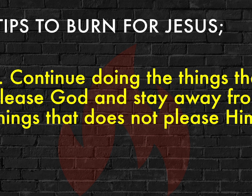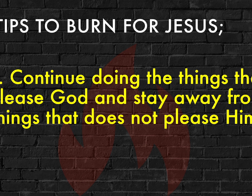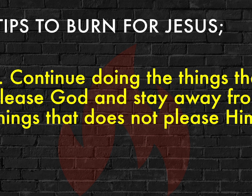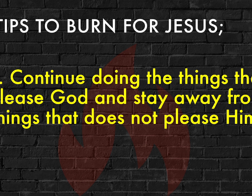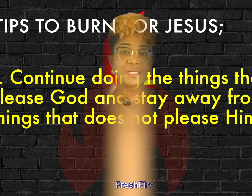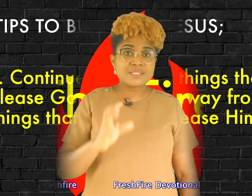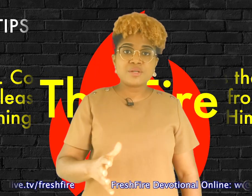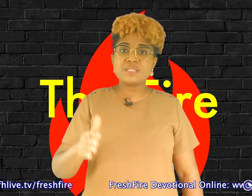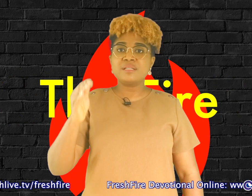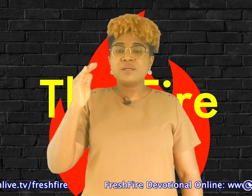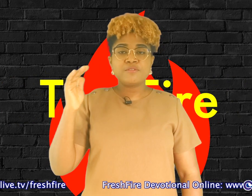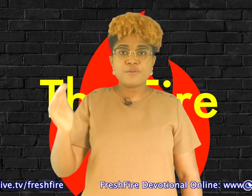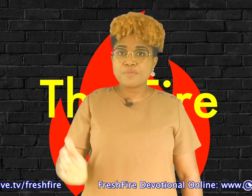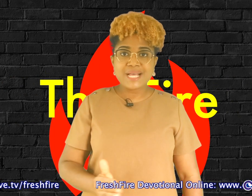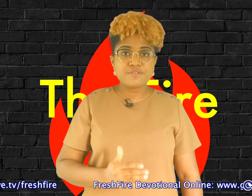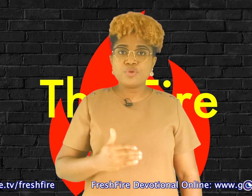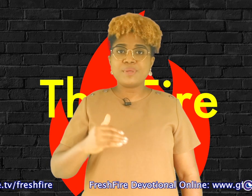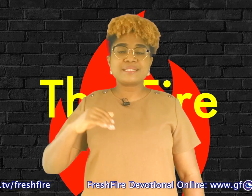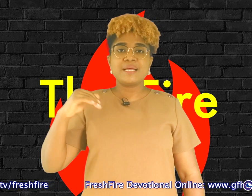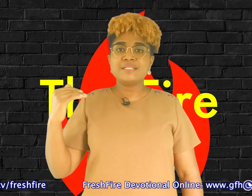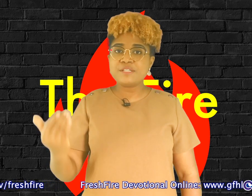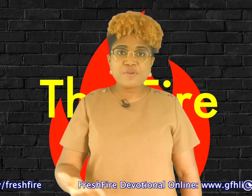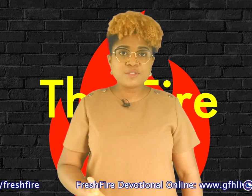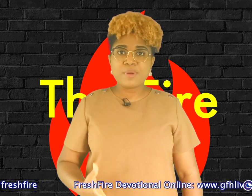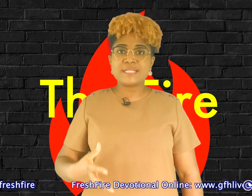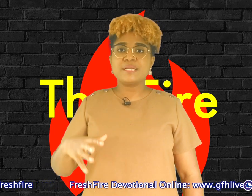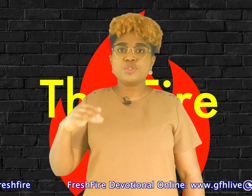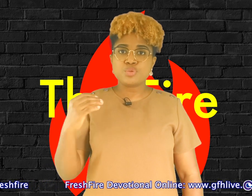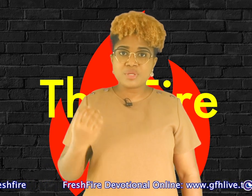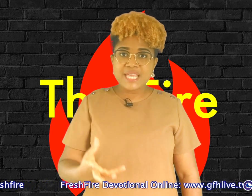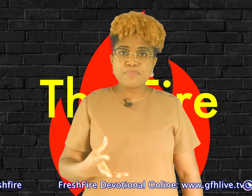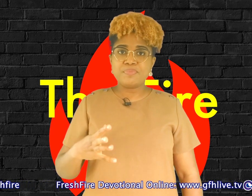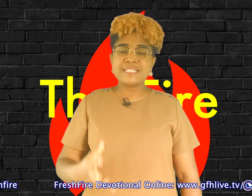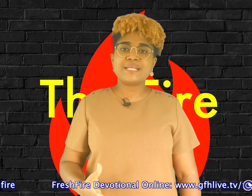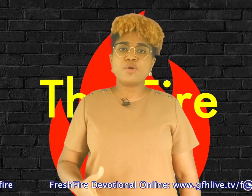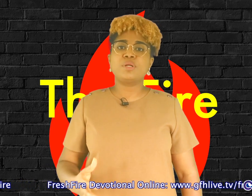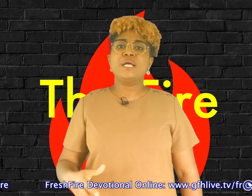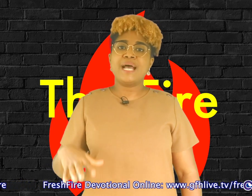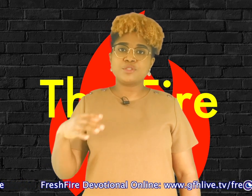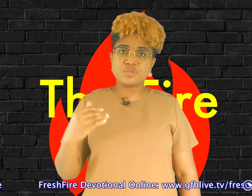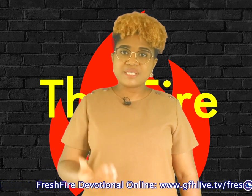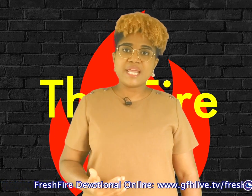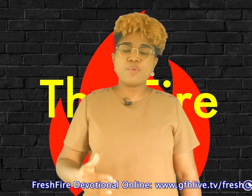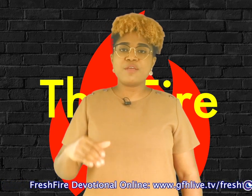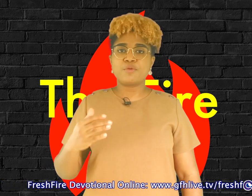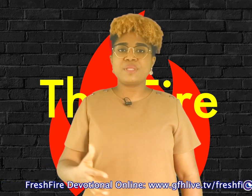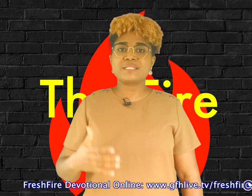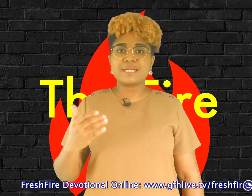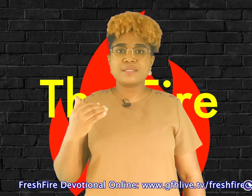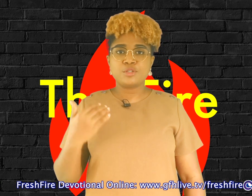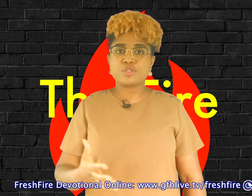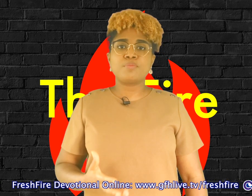just simple. We've been discussing for the past few weeks different ways to keep pleasing God and to stay away